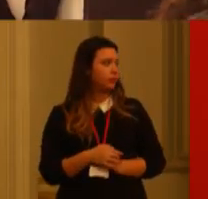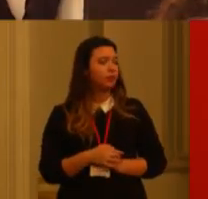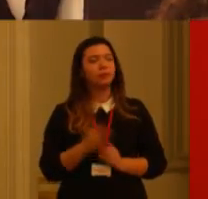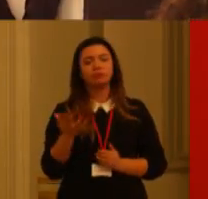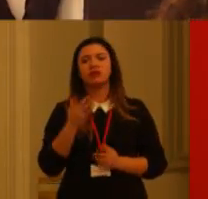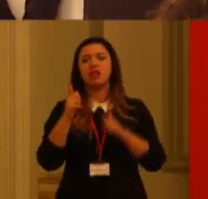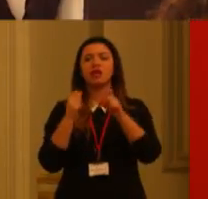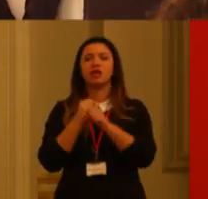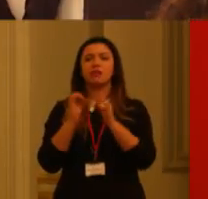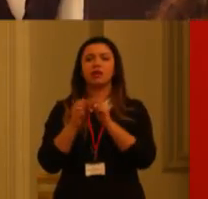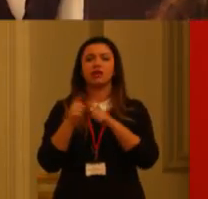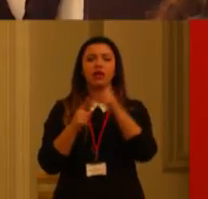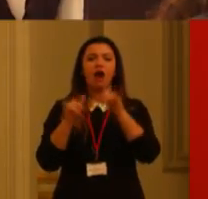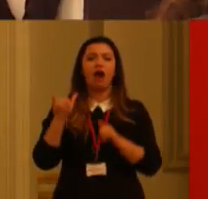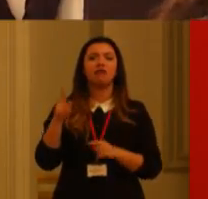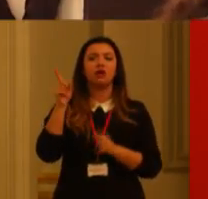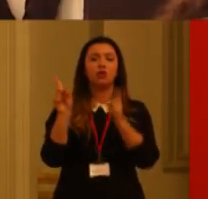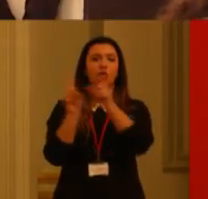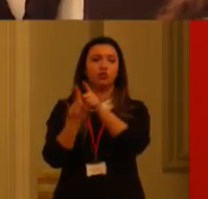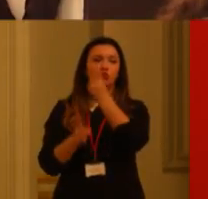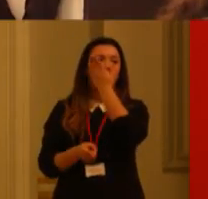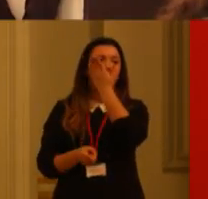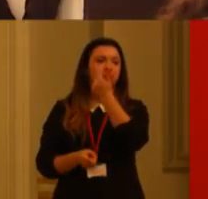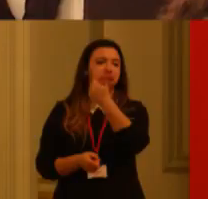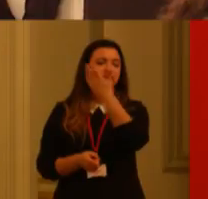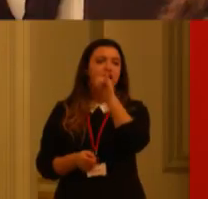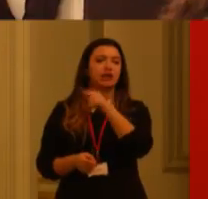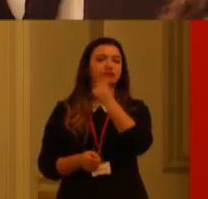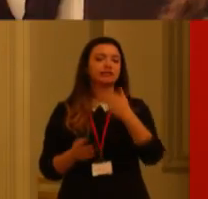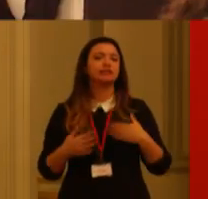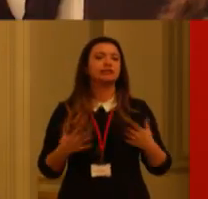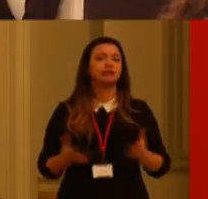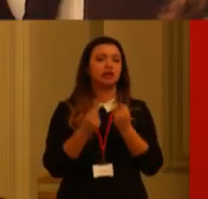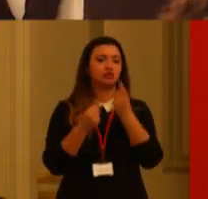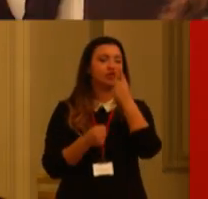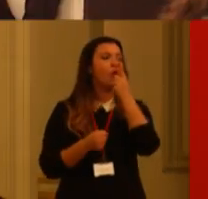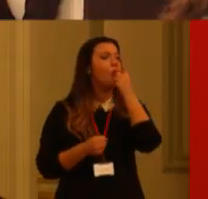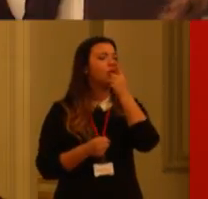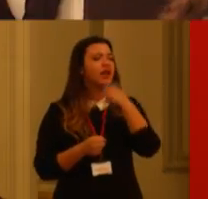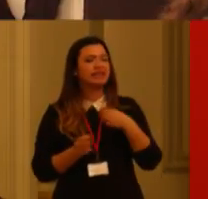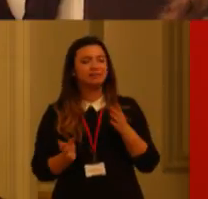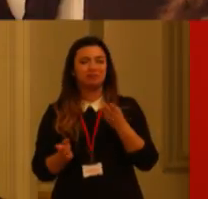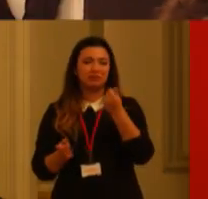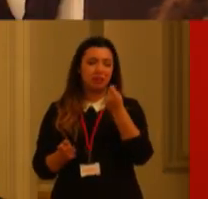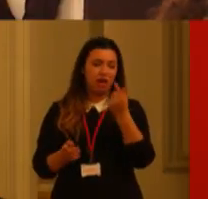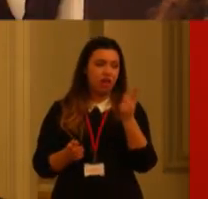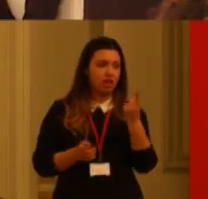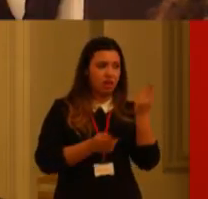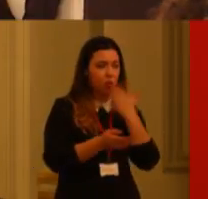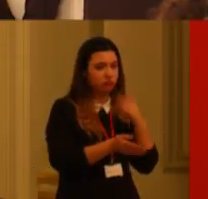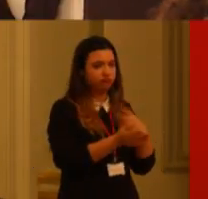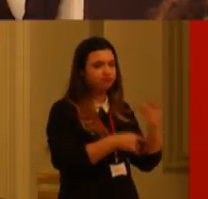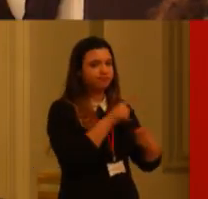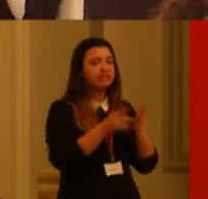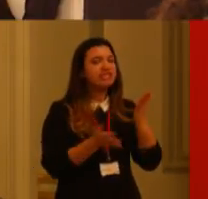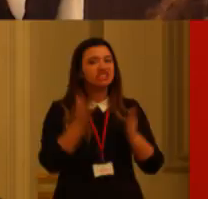not just for the sake of starting a family, but because of the fact that most of your rights and privileges are under protection. But still, if you're a member